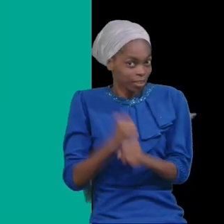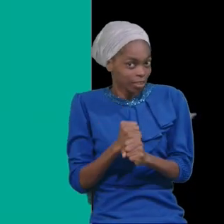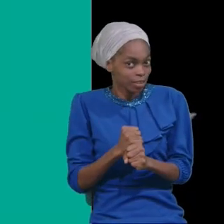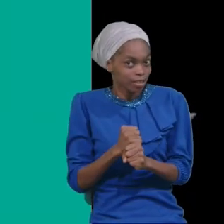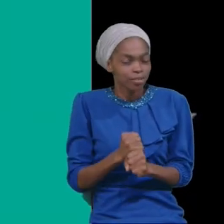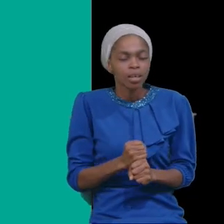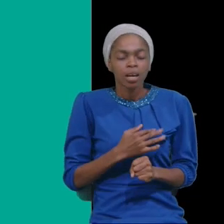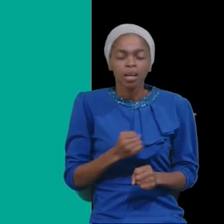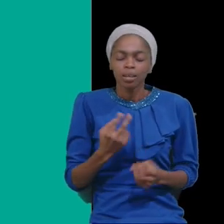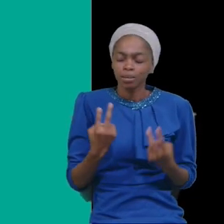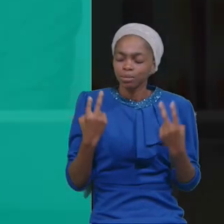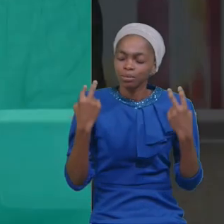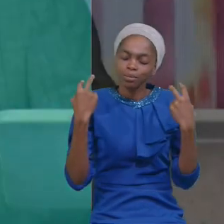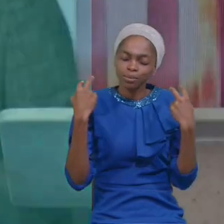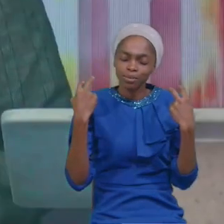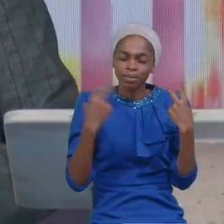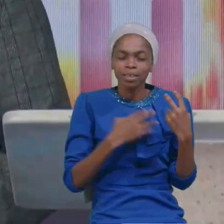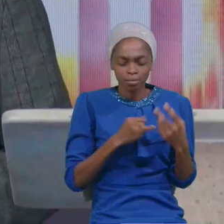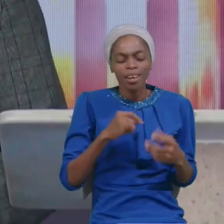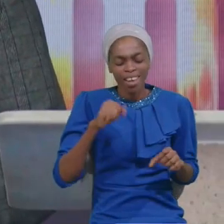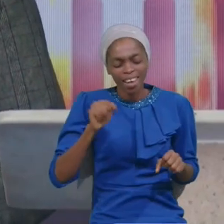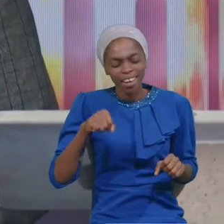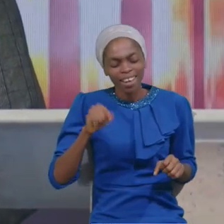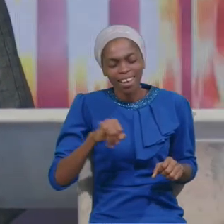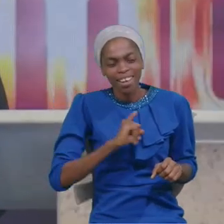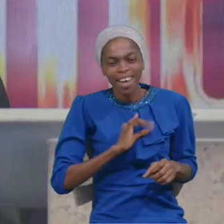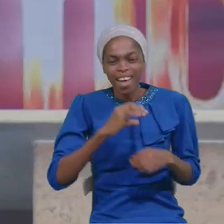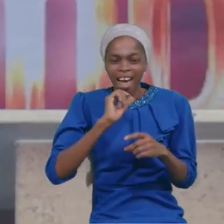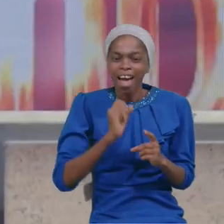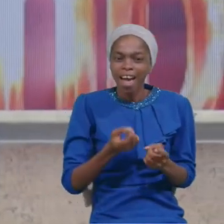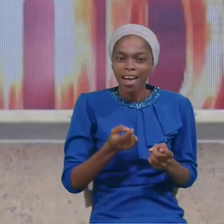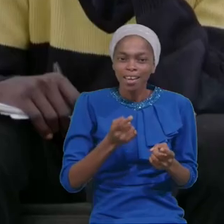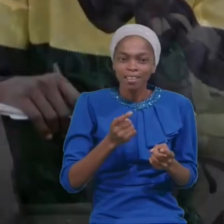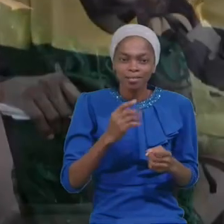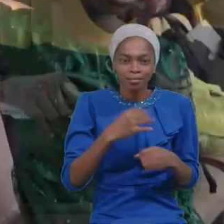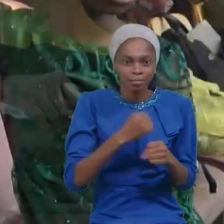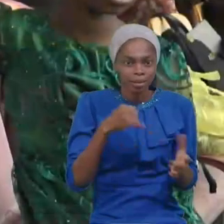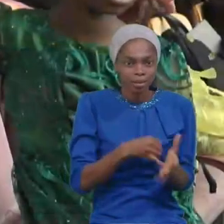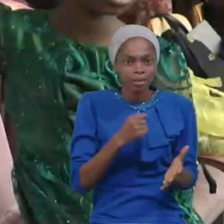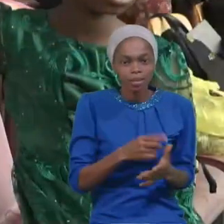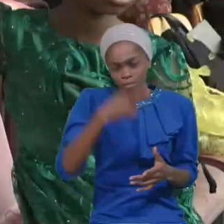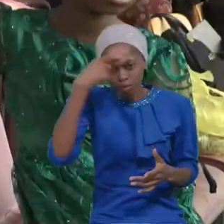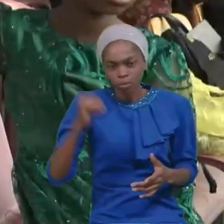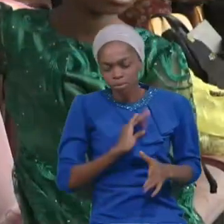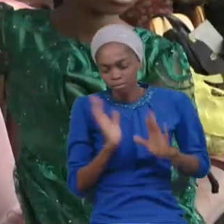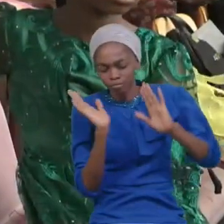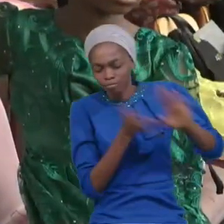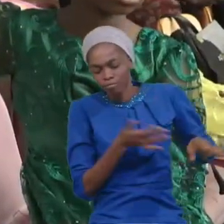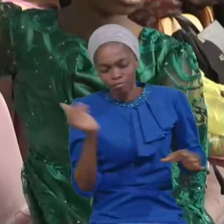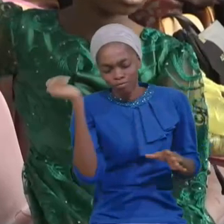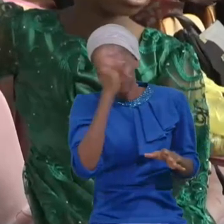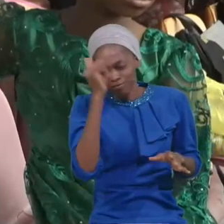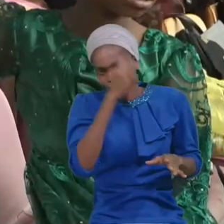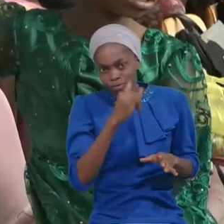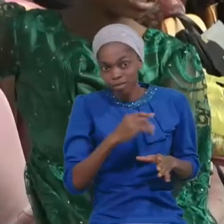forsook the foolish. The foolish things I would have been doing that would take my heart, take my mind,